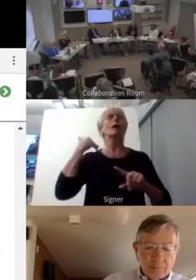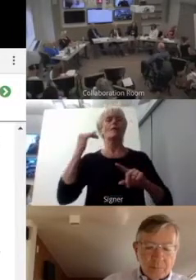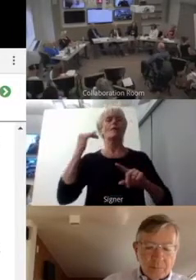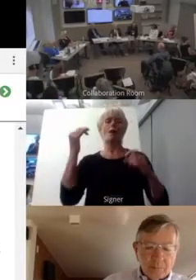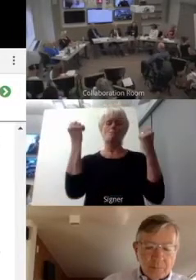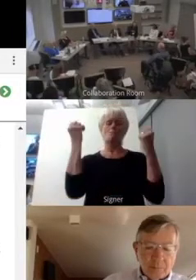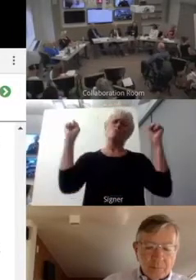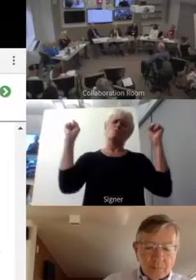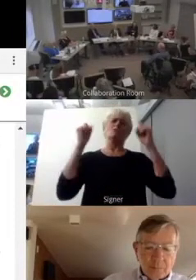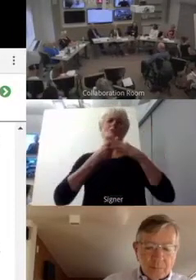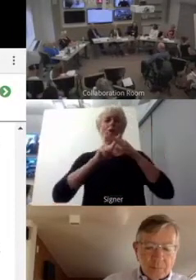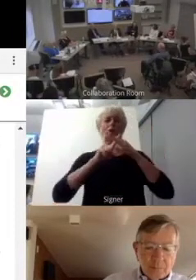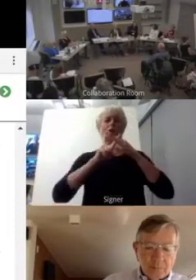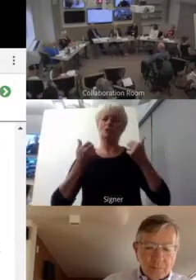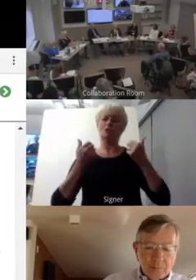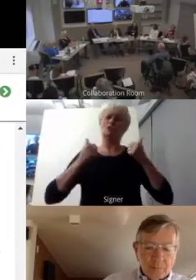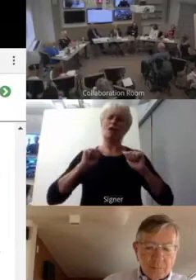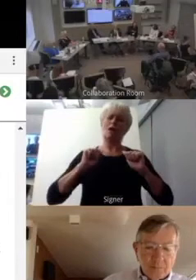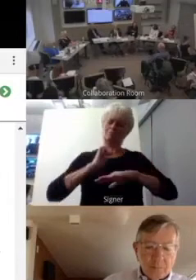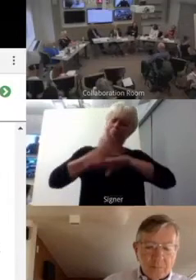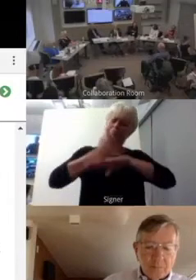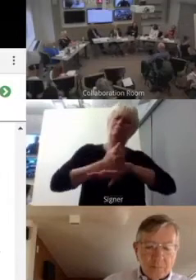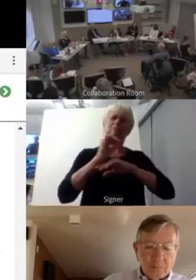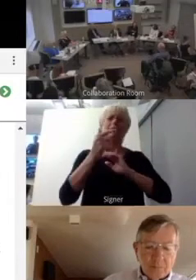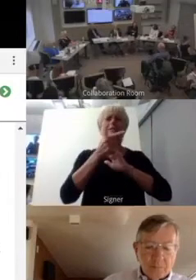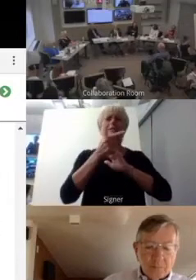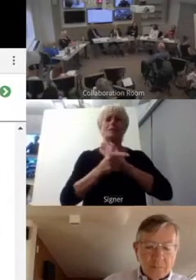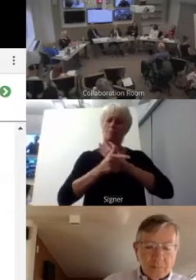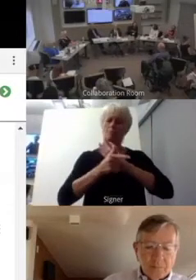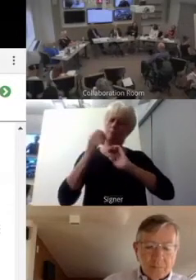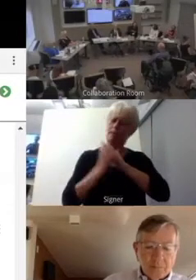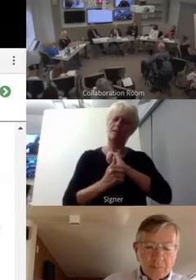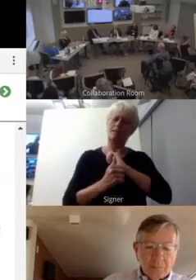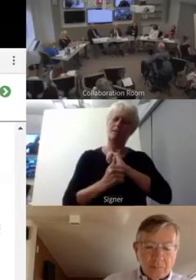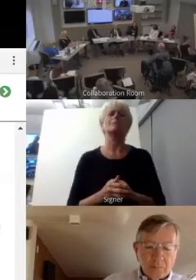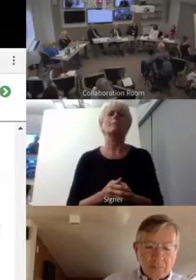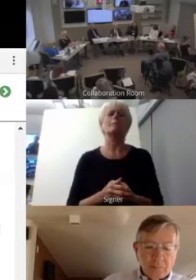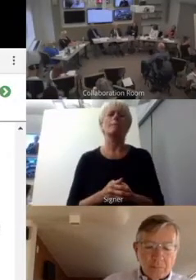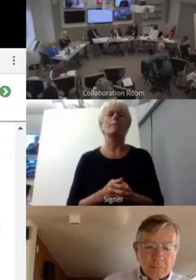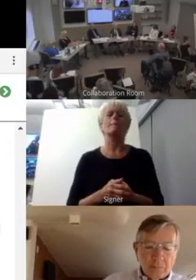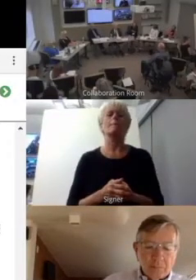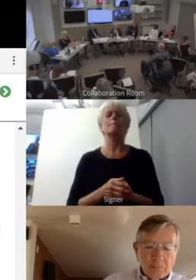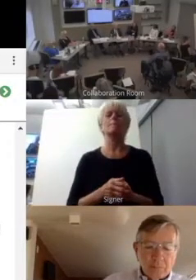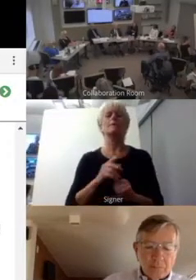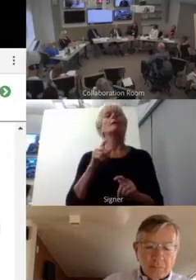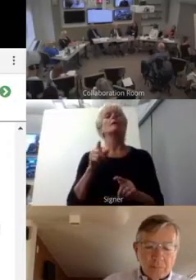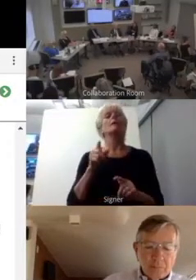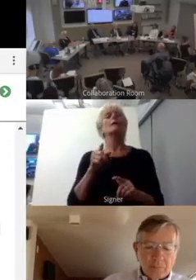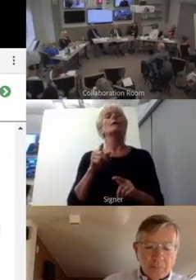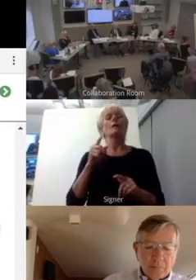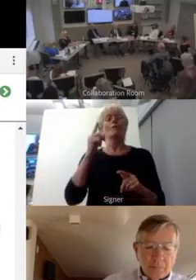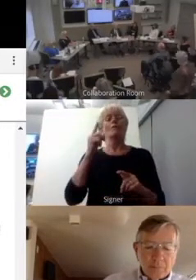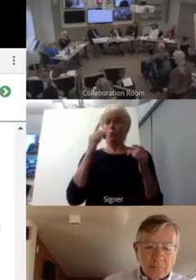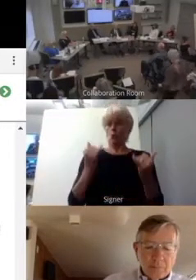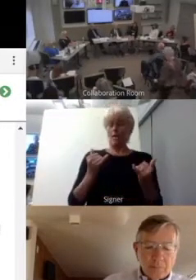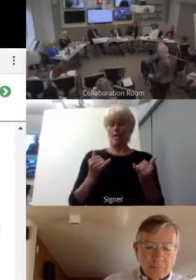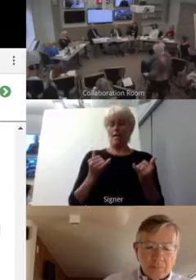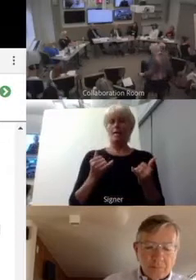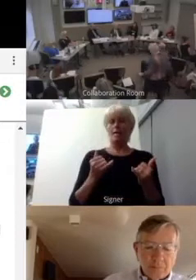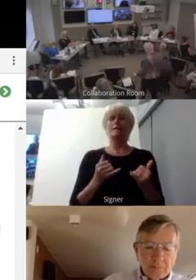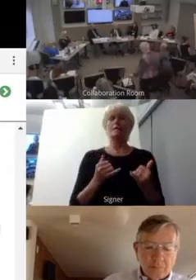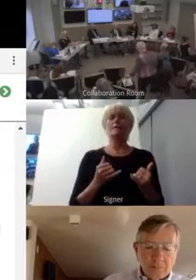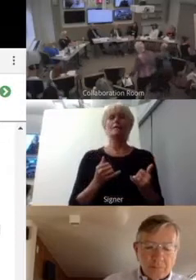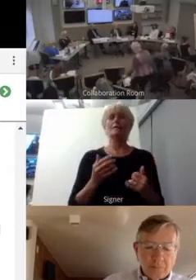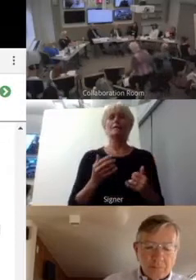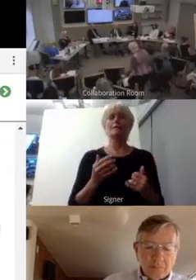kind of legislation passed. She, most directly for our purposes today, she was retained by